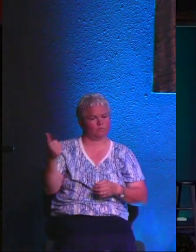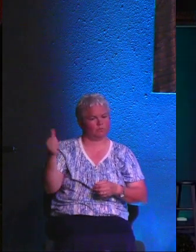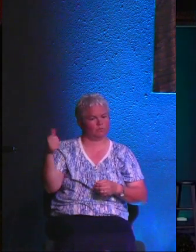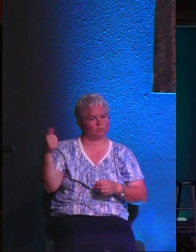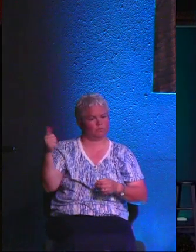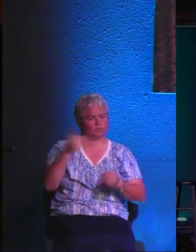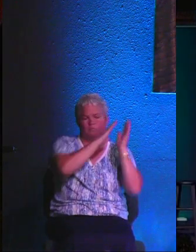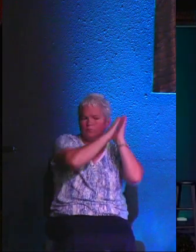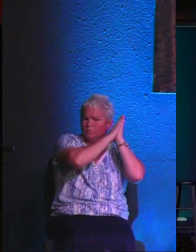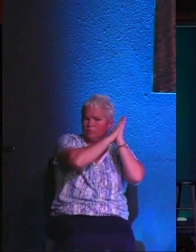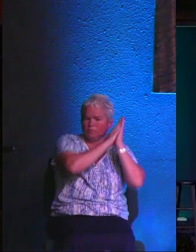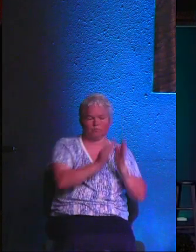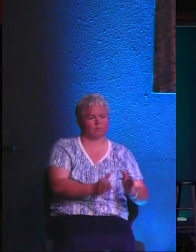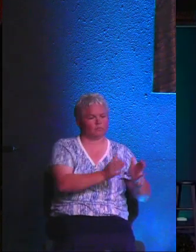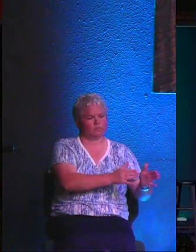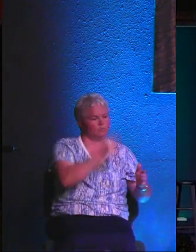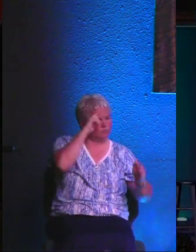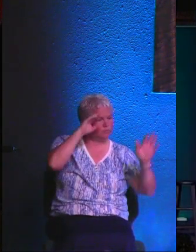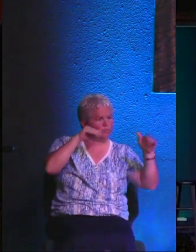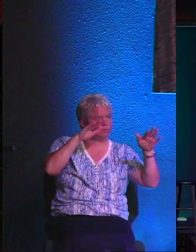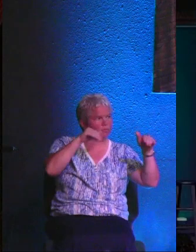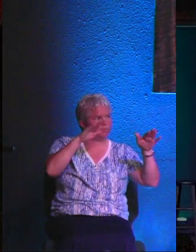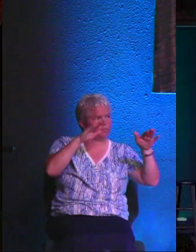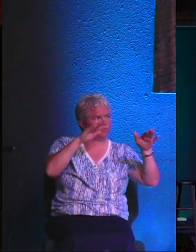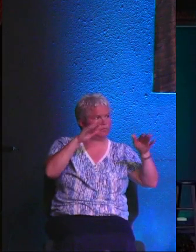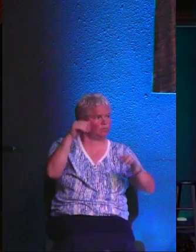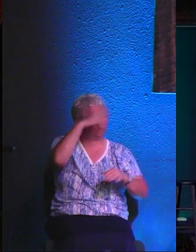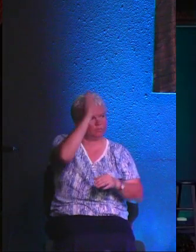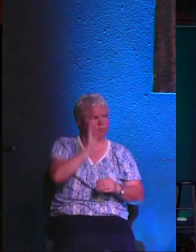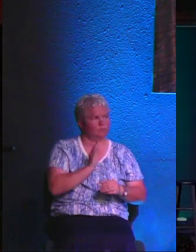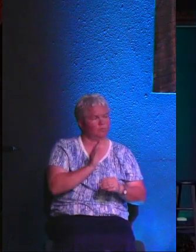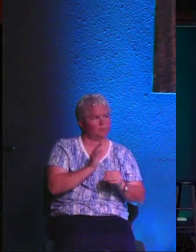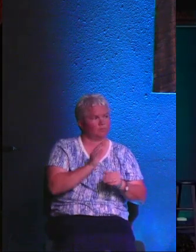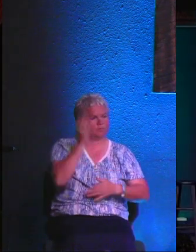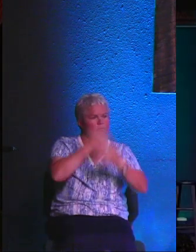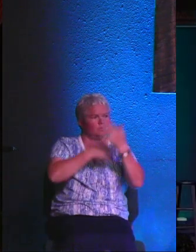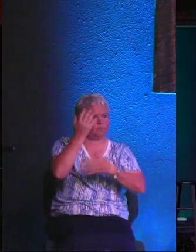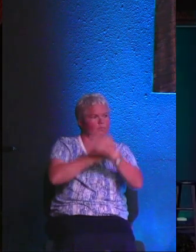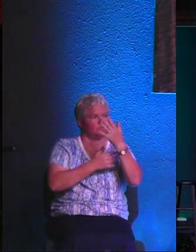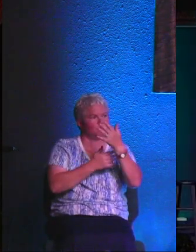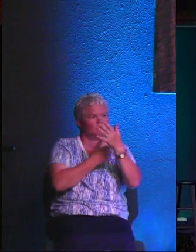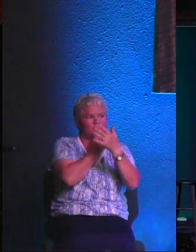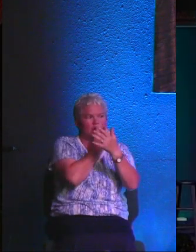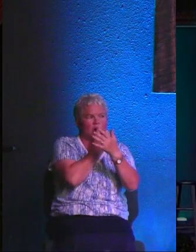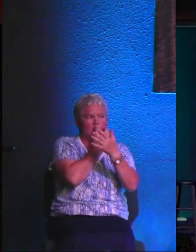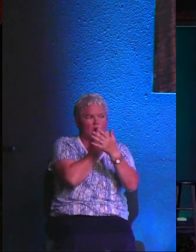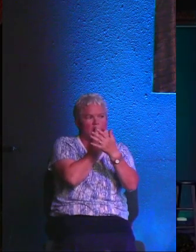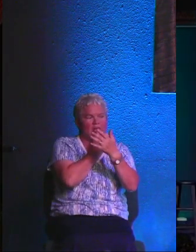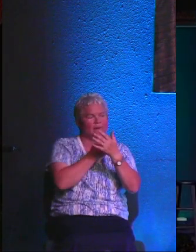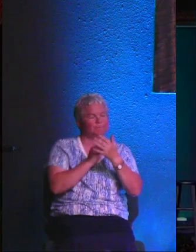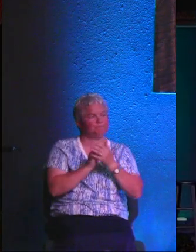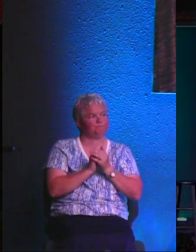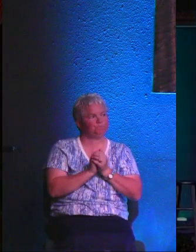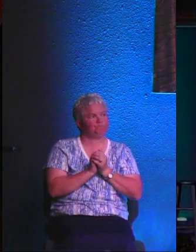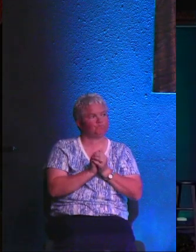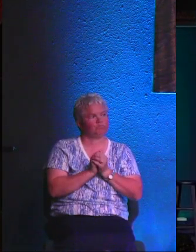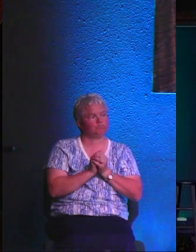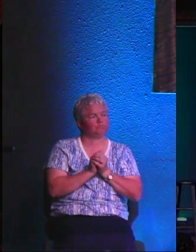beds. That is our plan. That is our hope. And God, it's all in God's hand, because Jamie's plan isn't always the right plan.